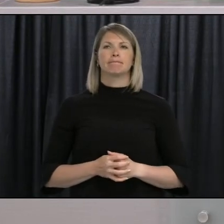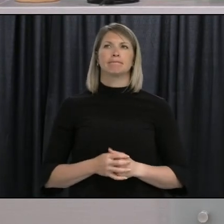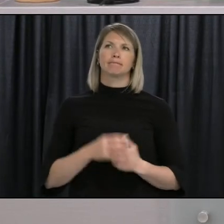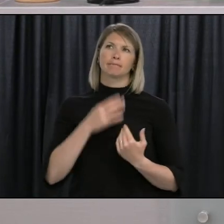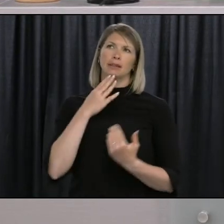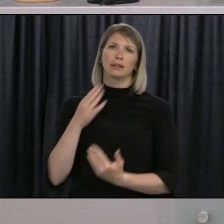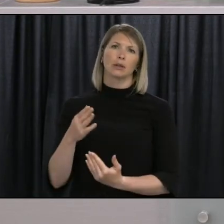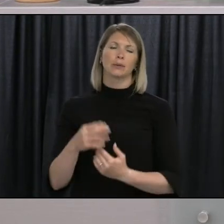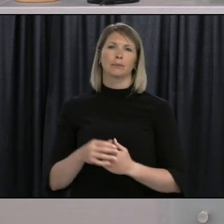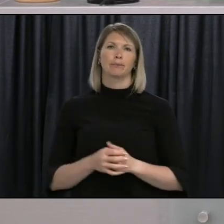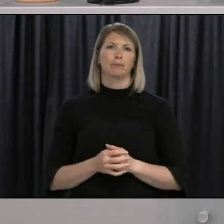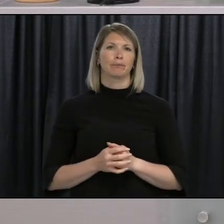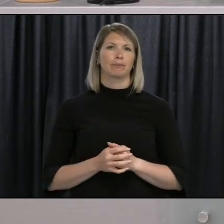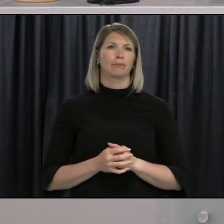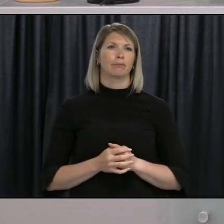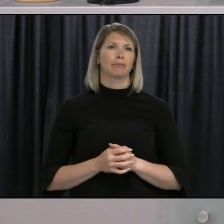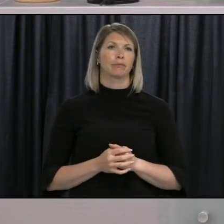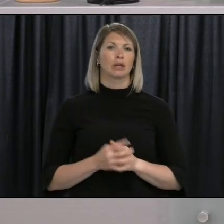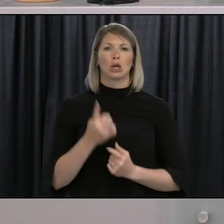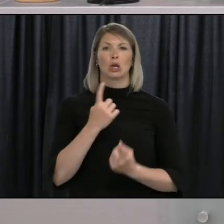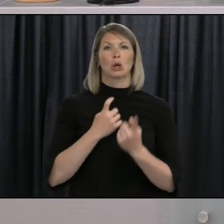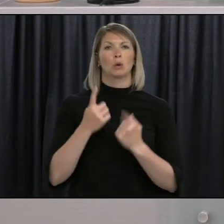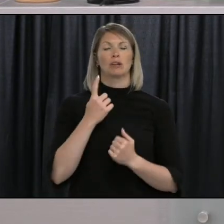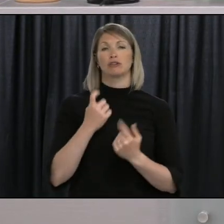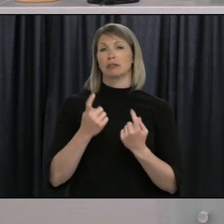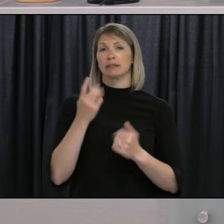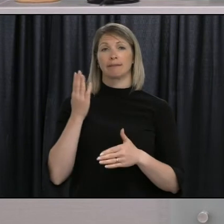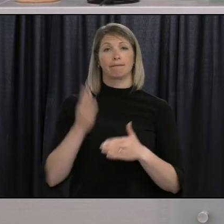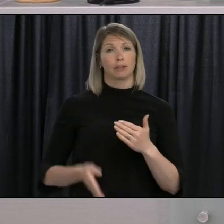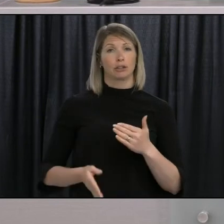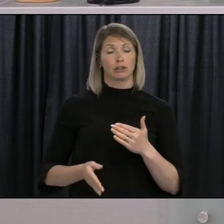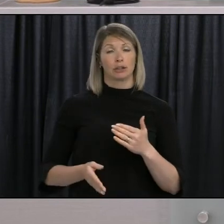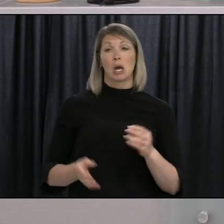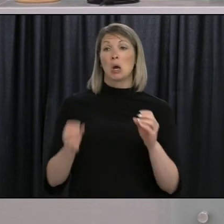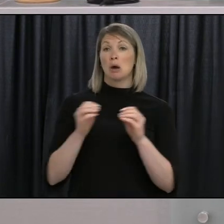Thank you, everyone. The time for questions is now ended. Please forward along any